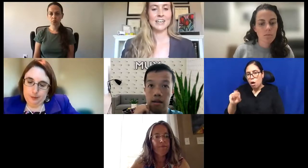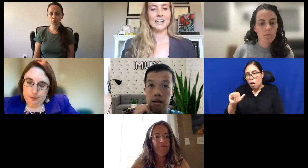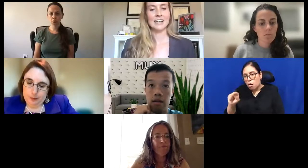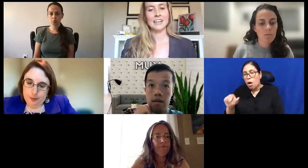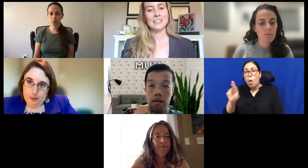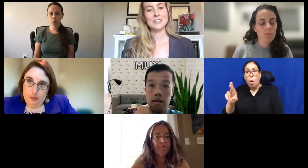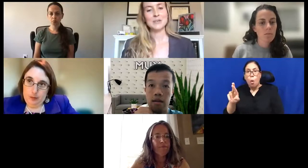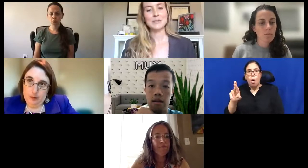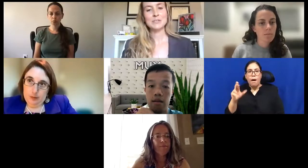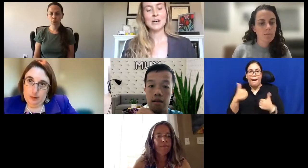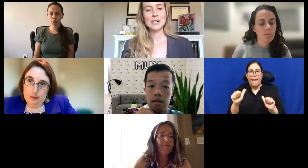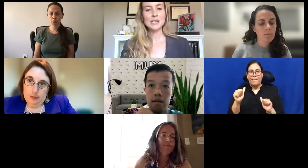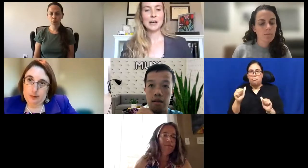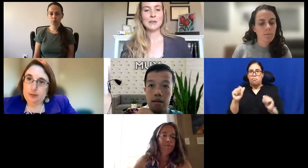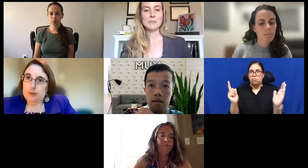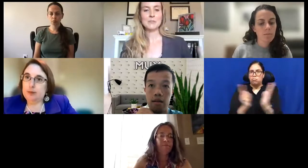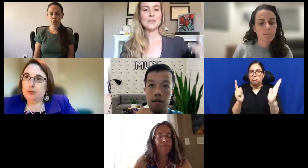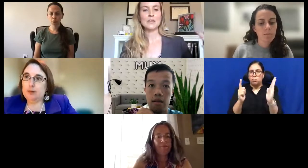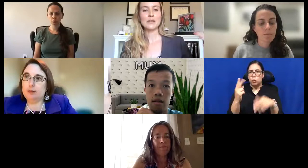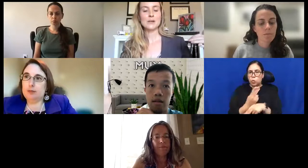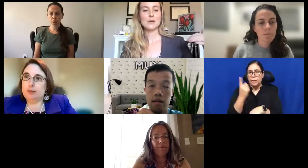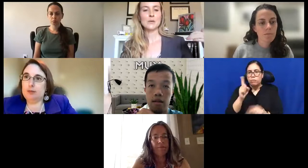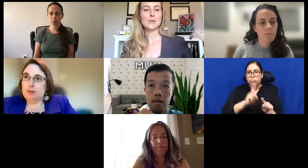substances. And so when we're talking about